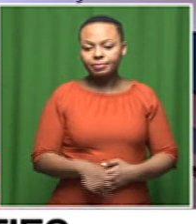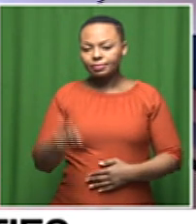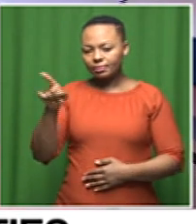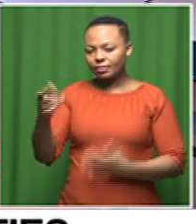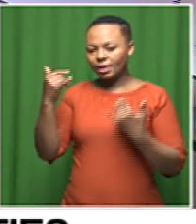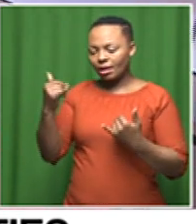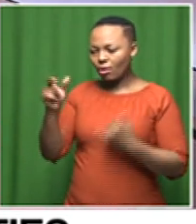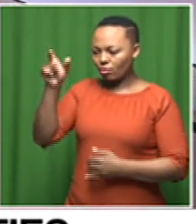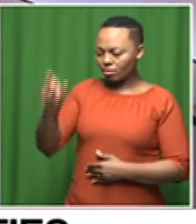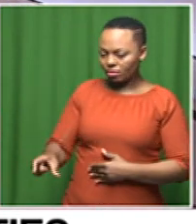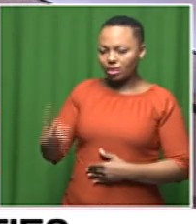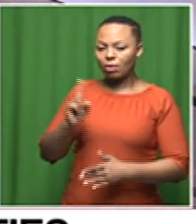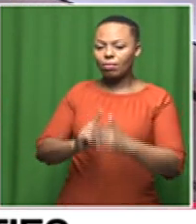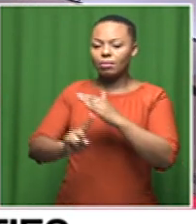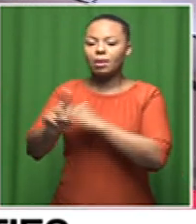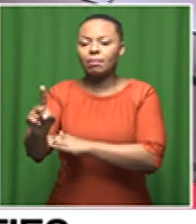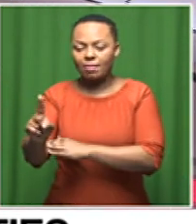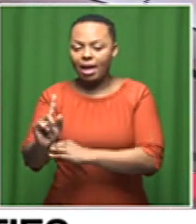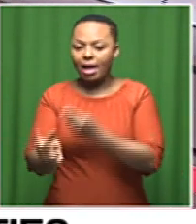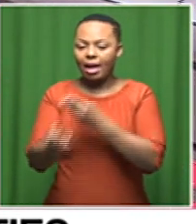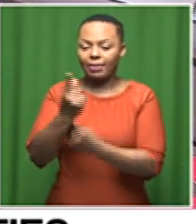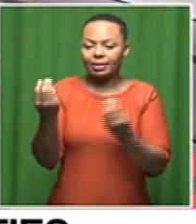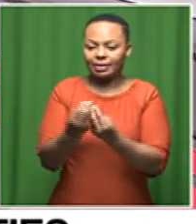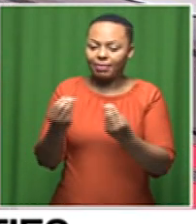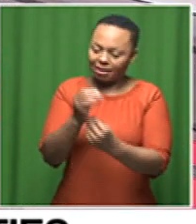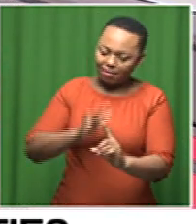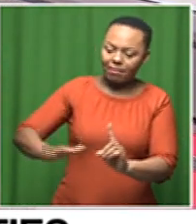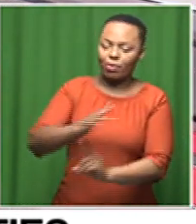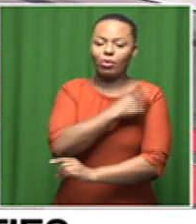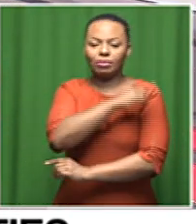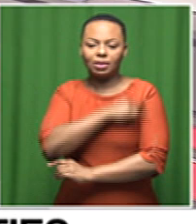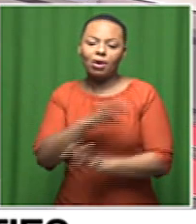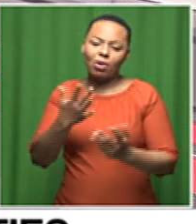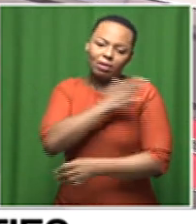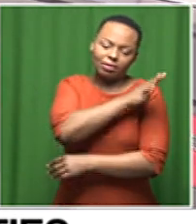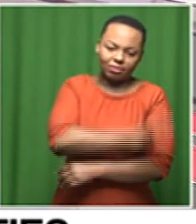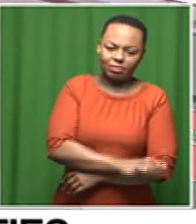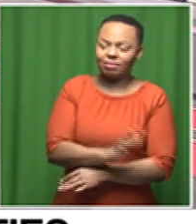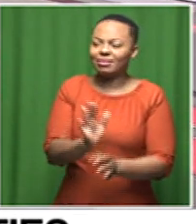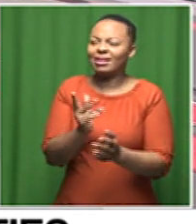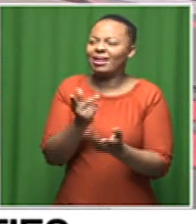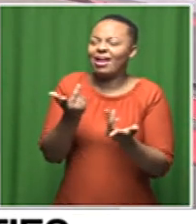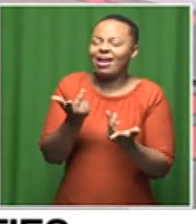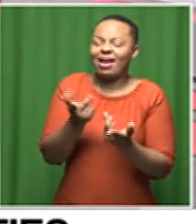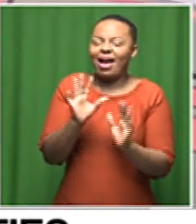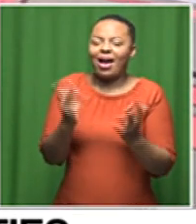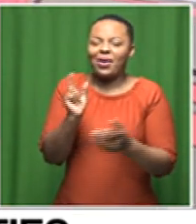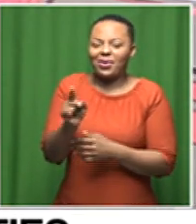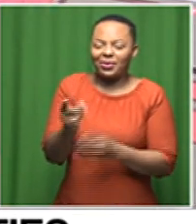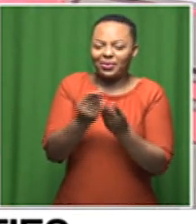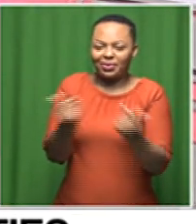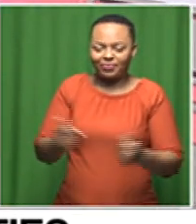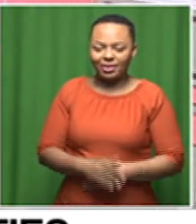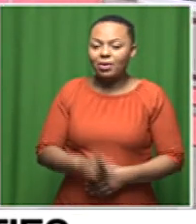going to facilities and then incidents occurring at the facility. I think a lot of the time, patients are told about it or